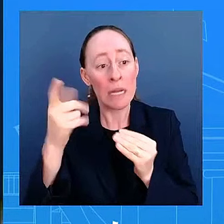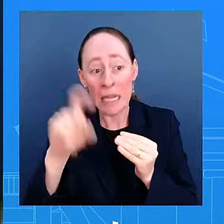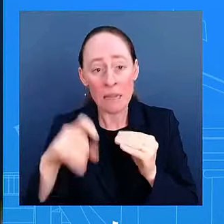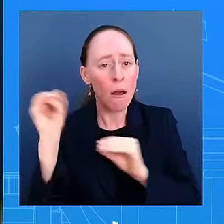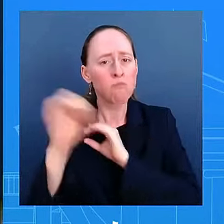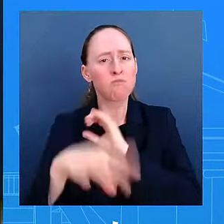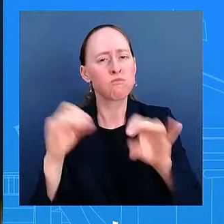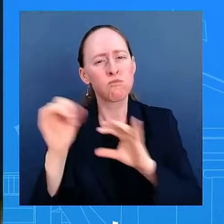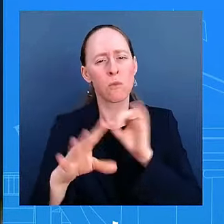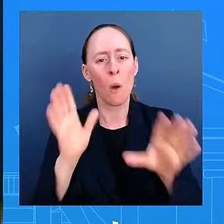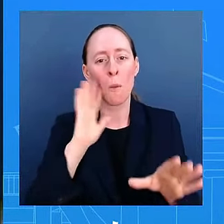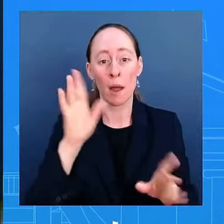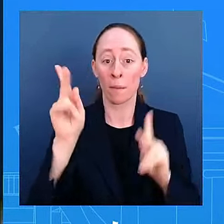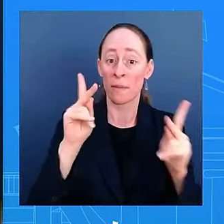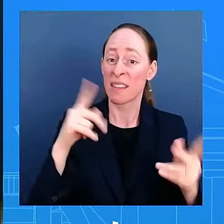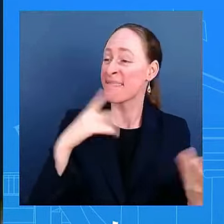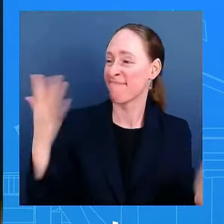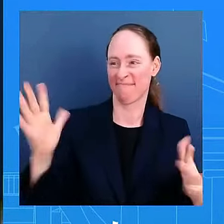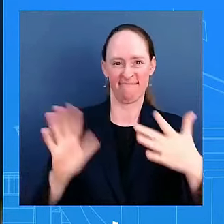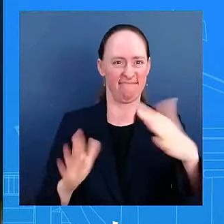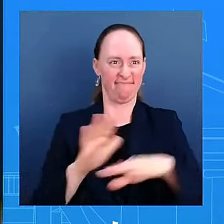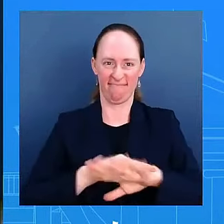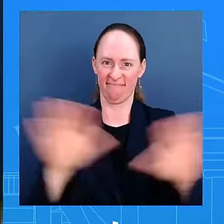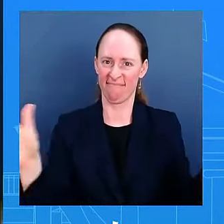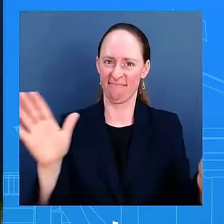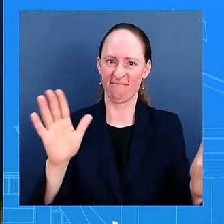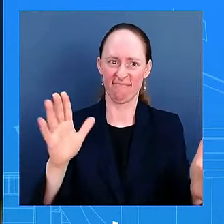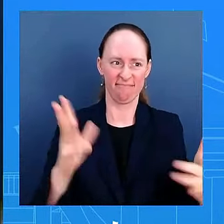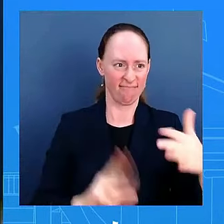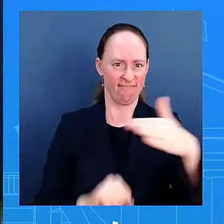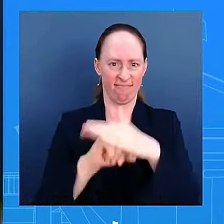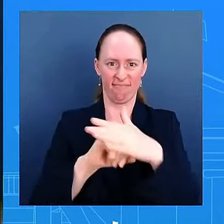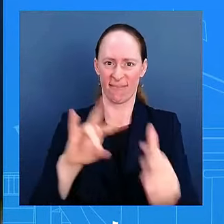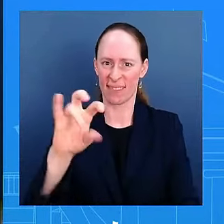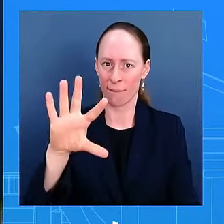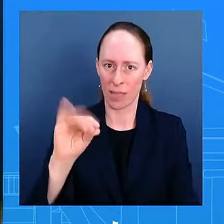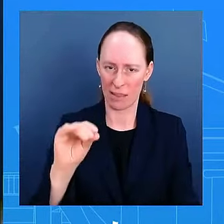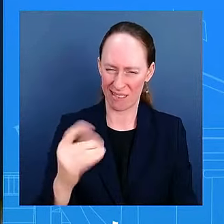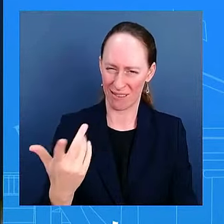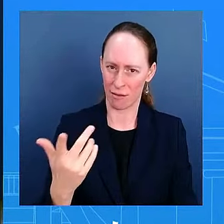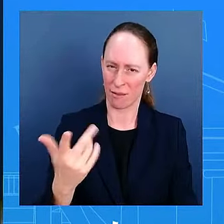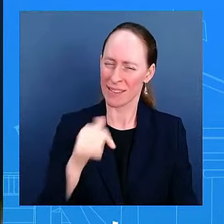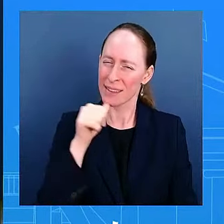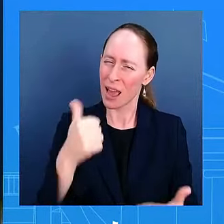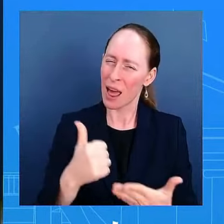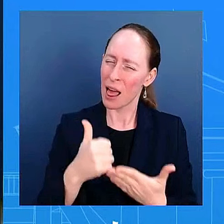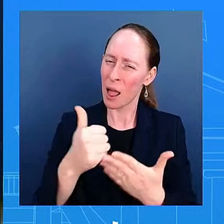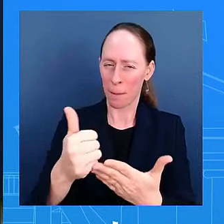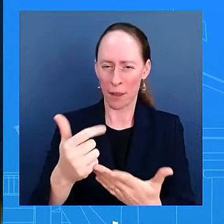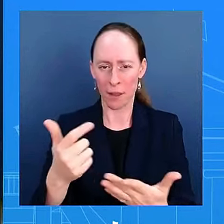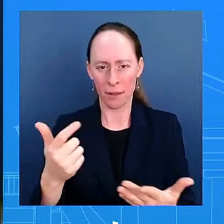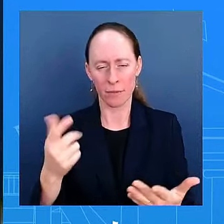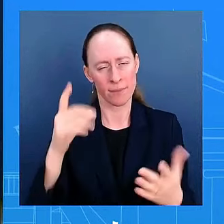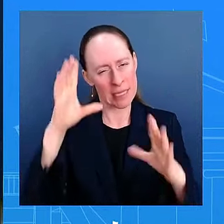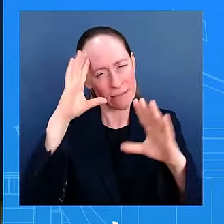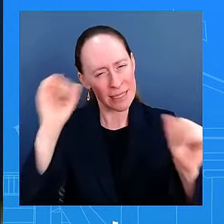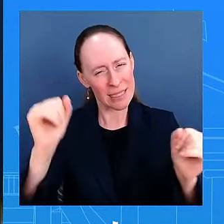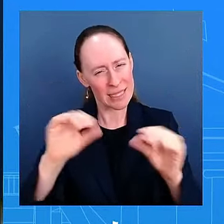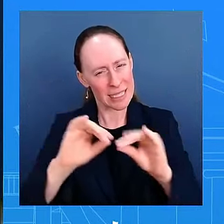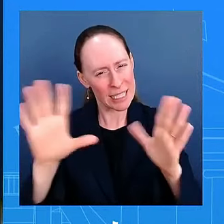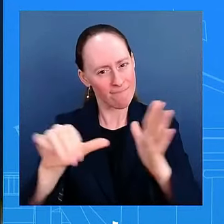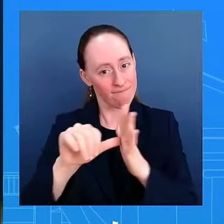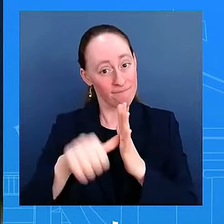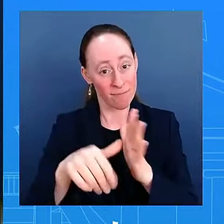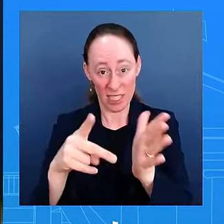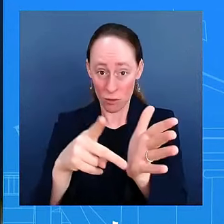the president's not going to shy away from that. He was very straightforward, very forceful about it twice yesterday when he spoke to the